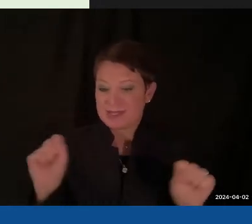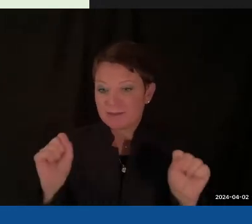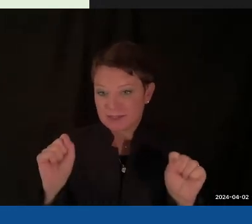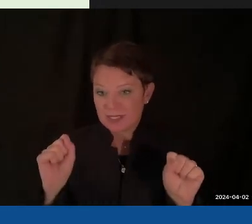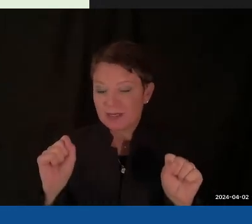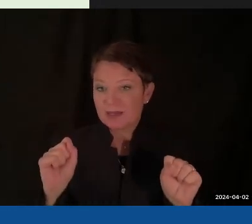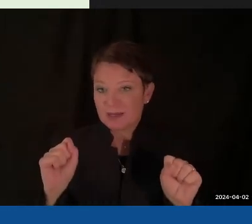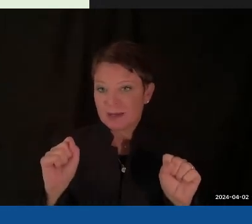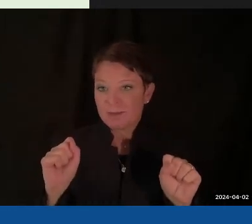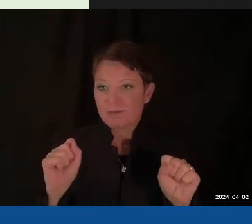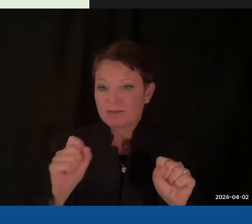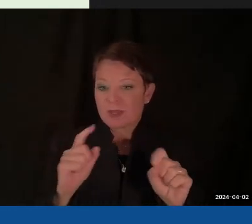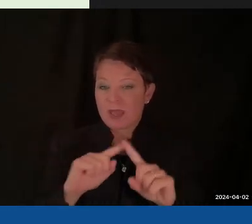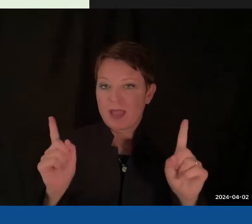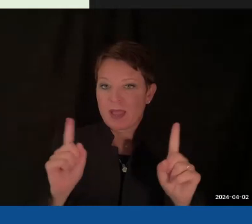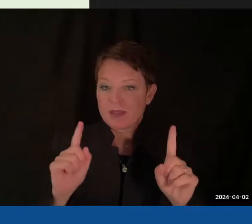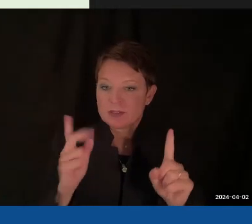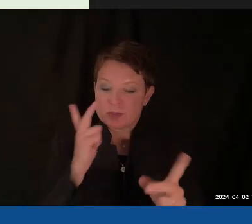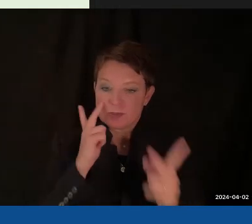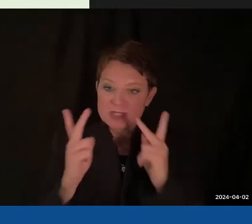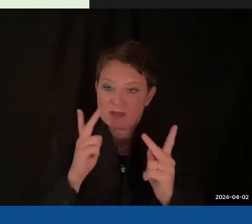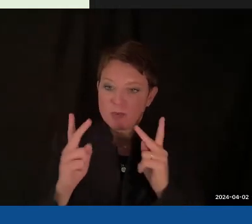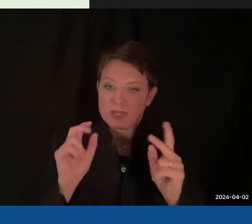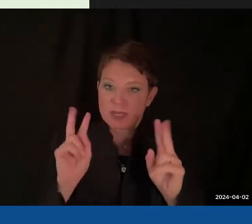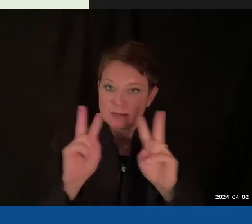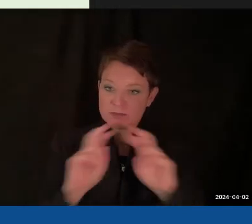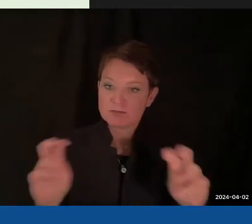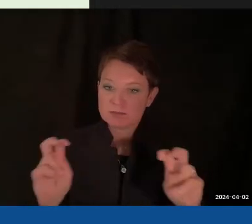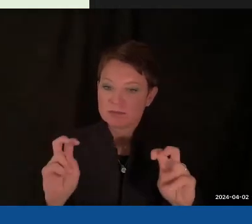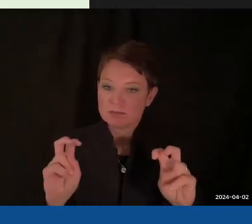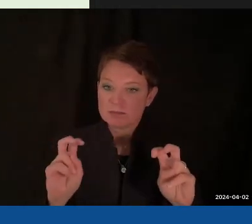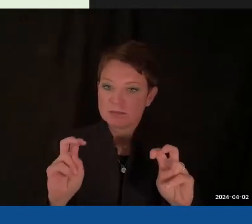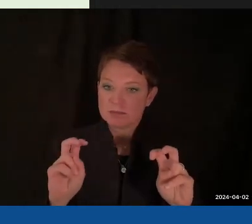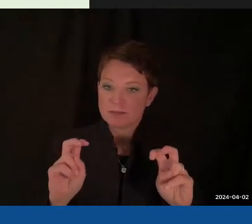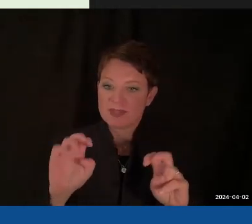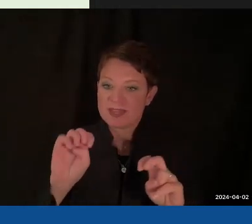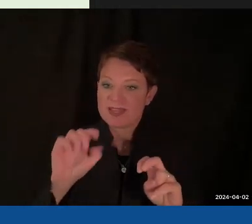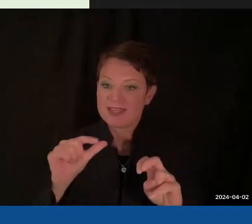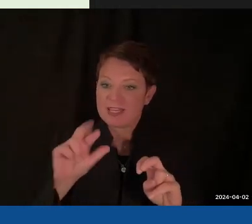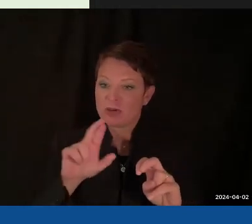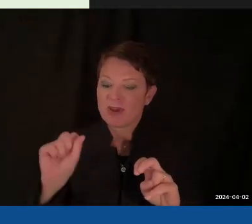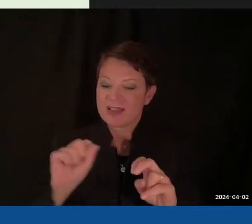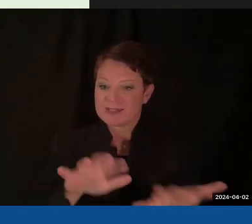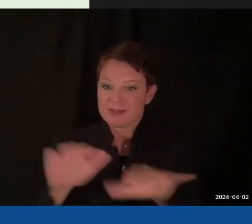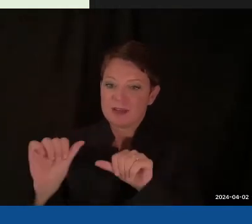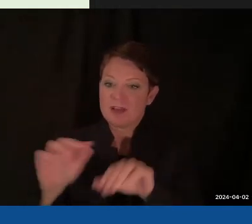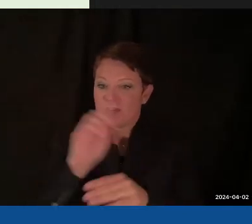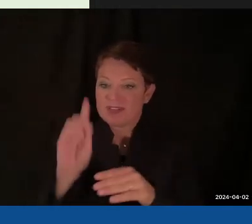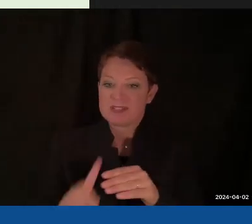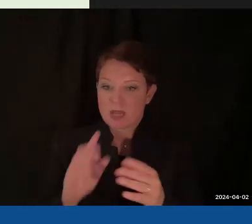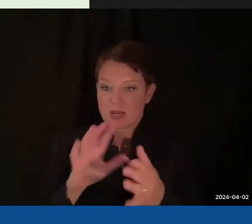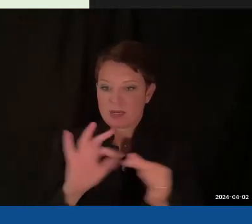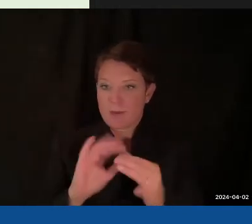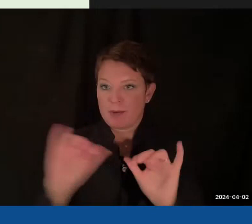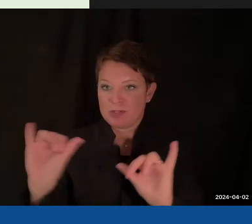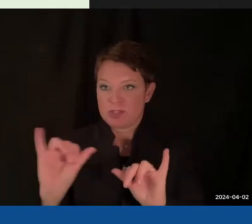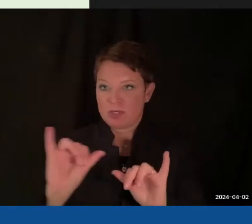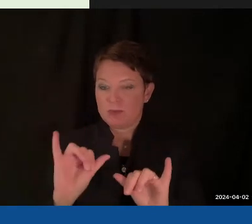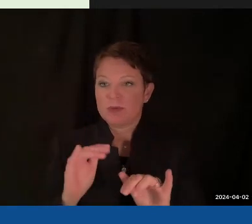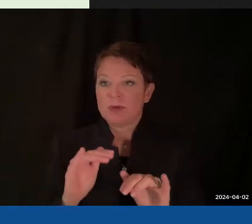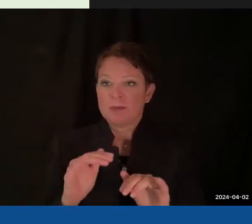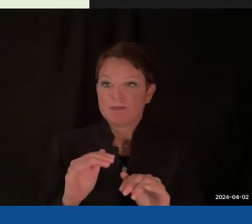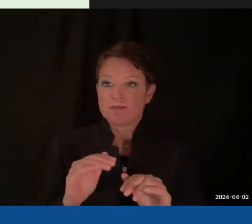and then Jordan Goldstein, if you can look at or address some of the design related comments as well. That's